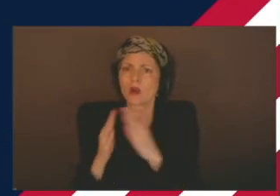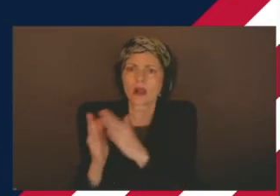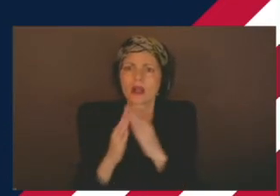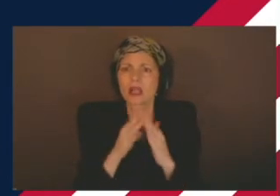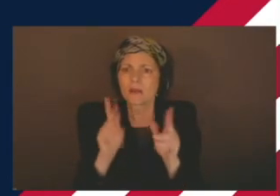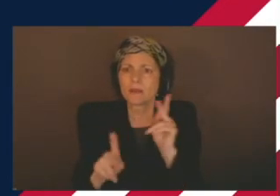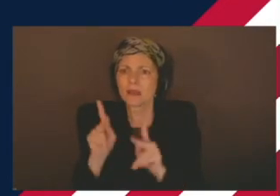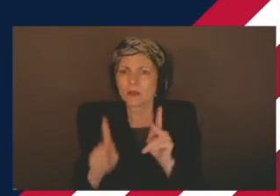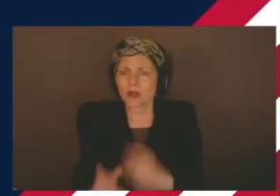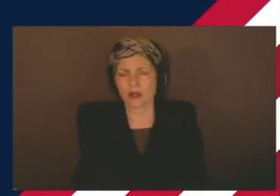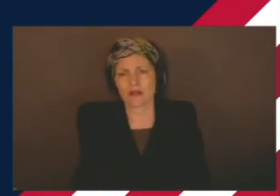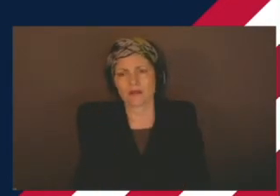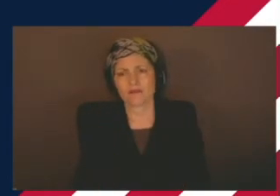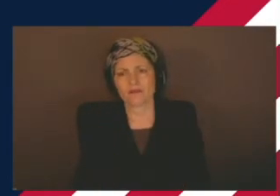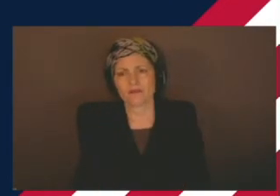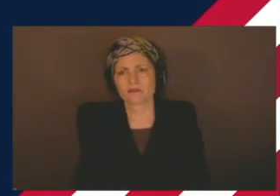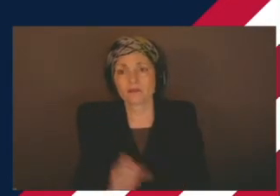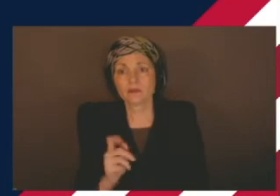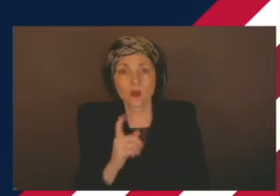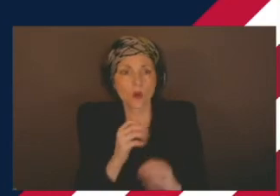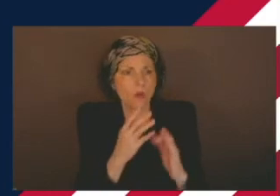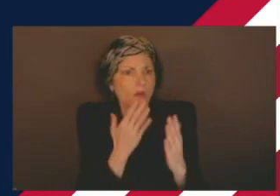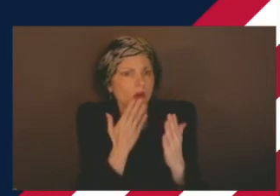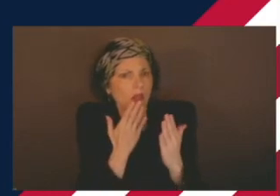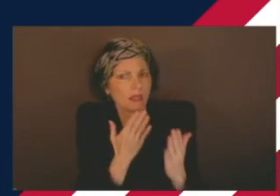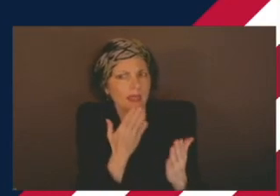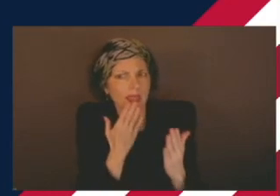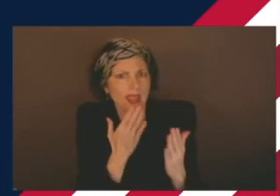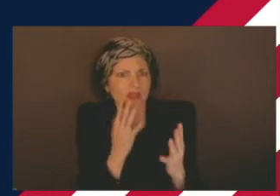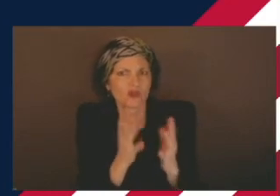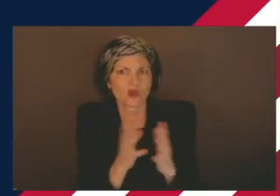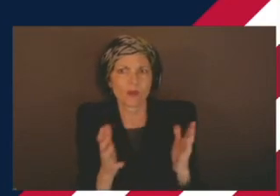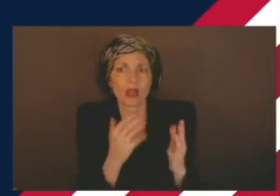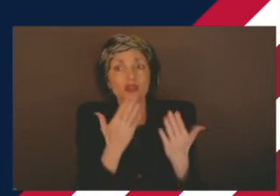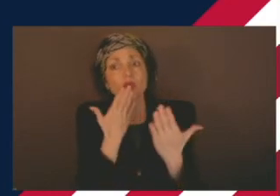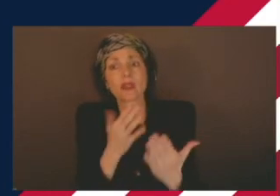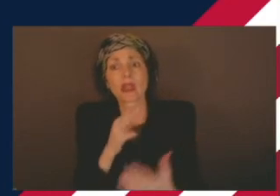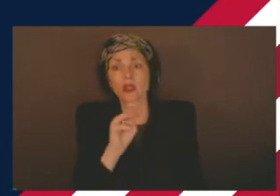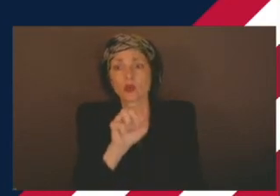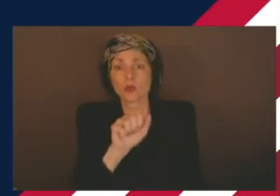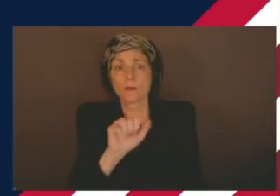Thank you, Alea. Well, thank you so much, and thank you, Mayor. And I just wanted to